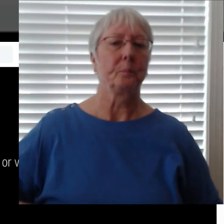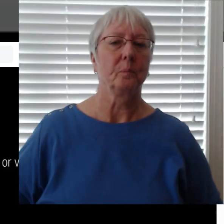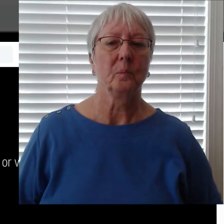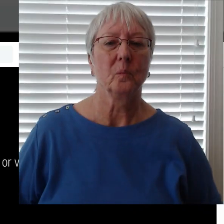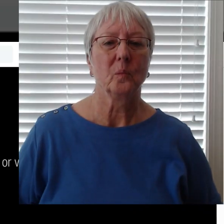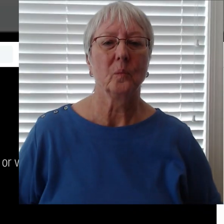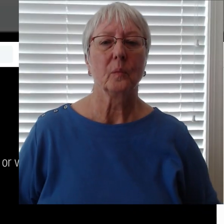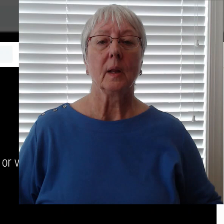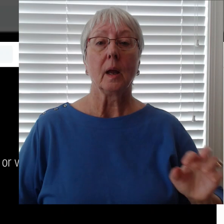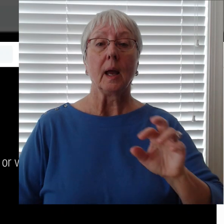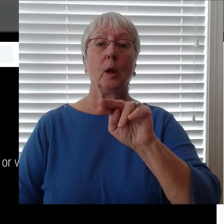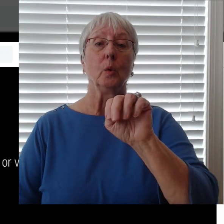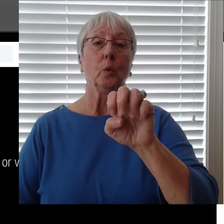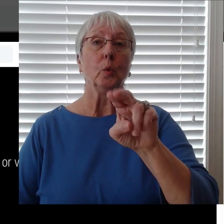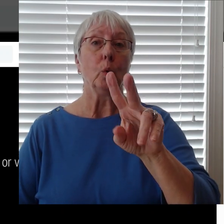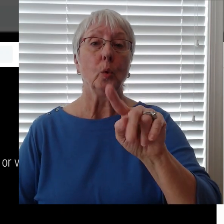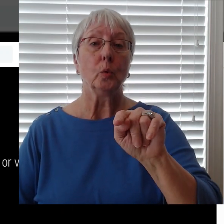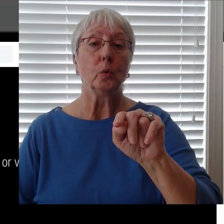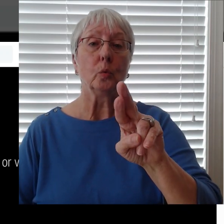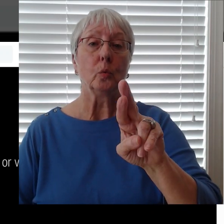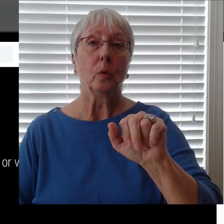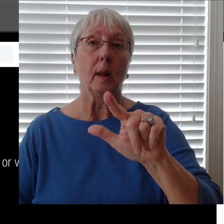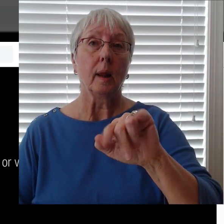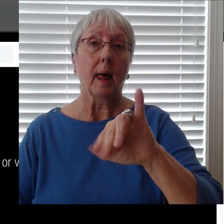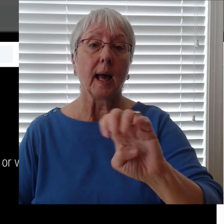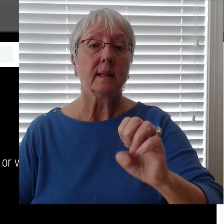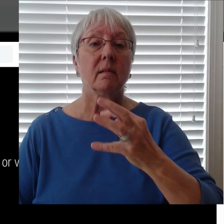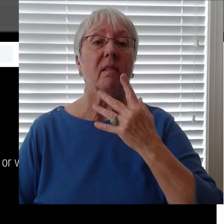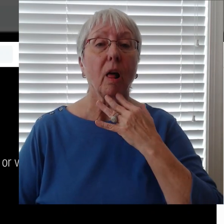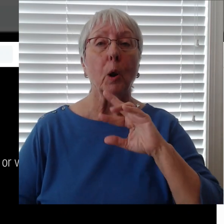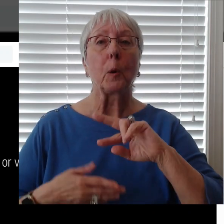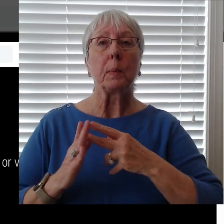to reduce the saturation or vibrancy of a color.